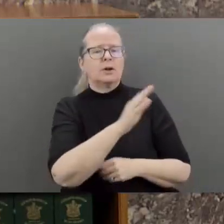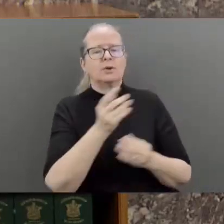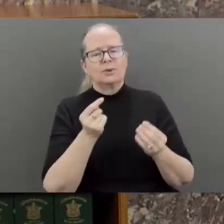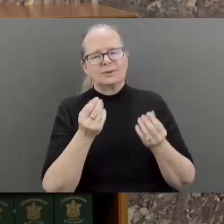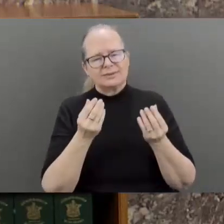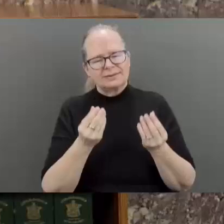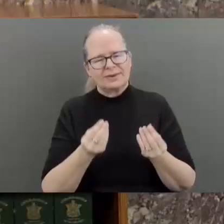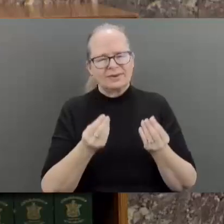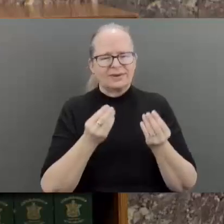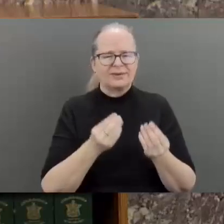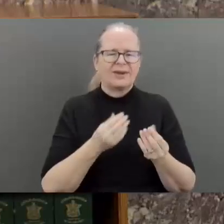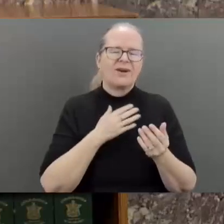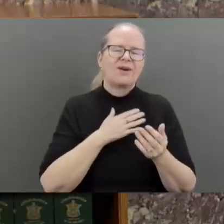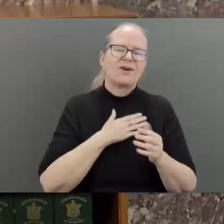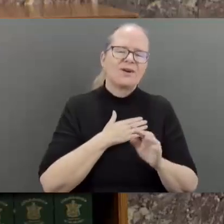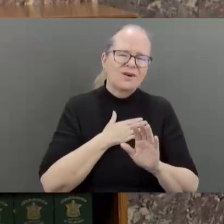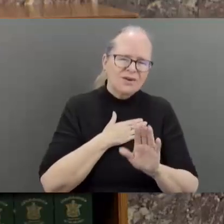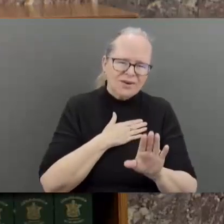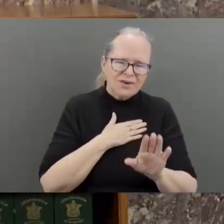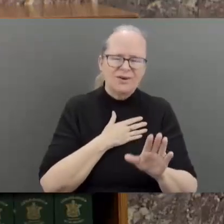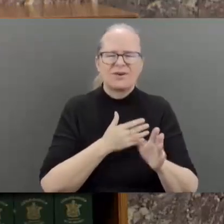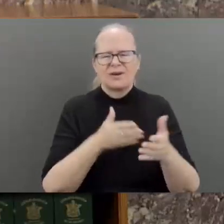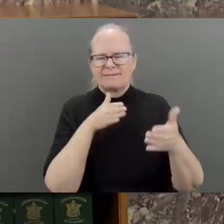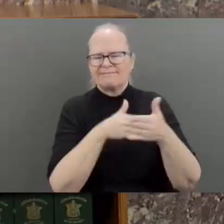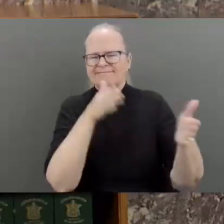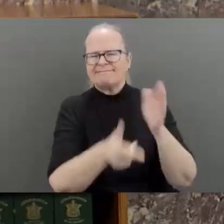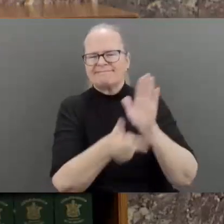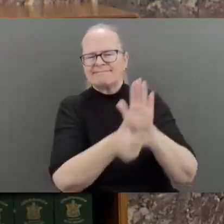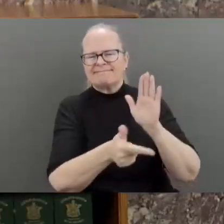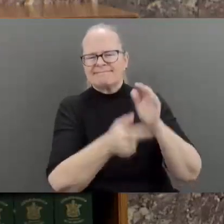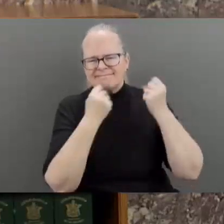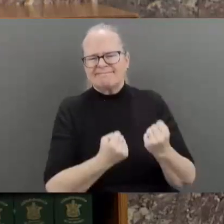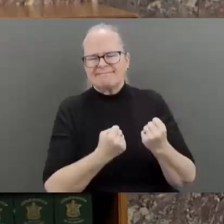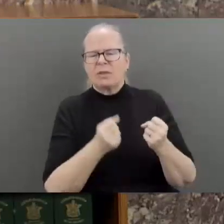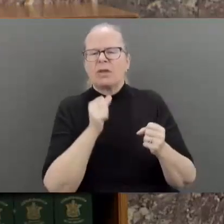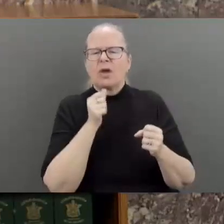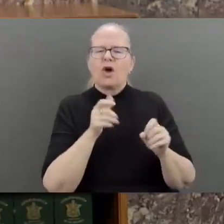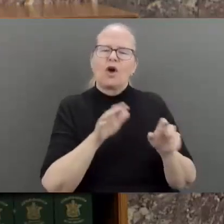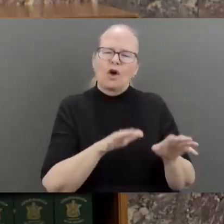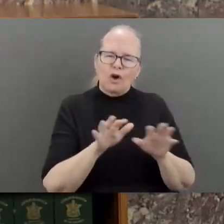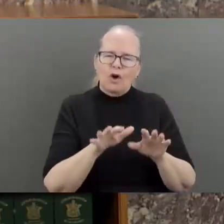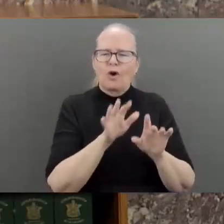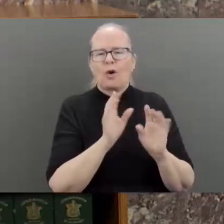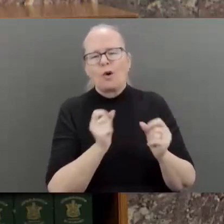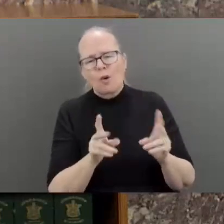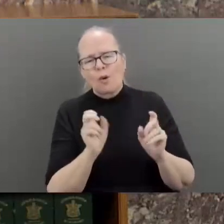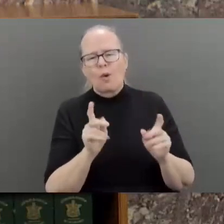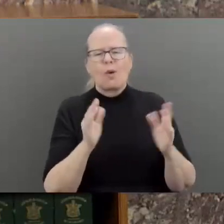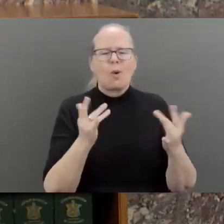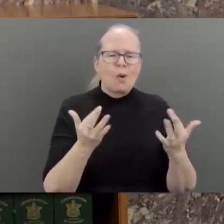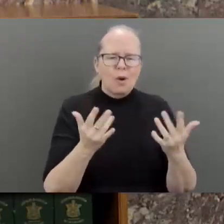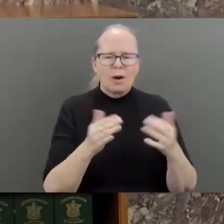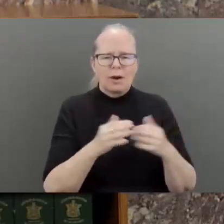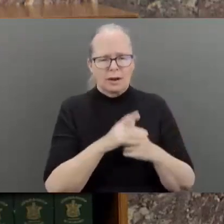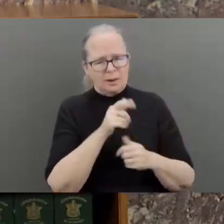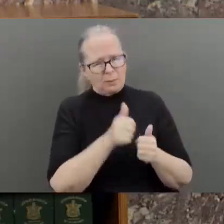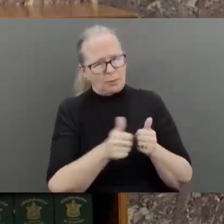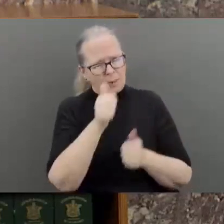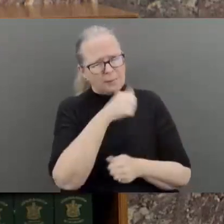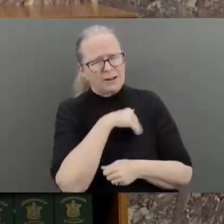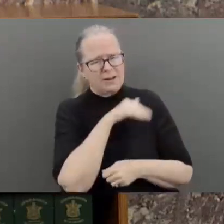this problem. So perhaps the Premier can just answer a simple question. Will he admit that his approach in British Columbia has